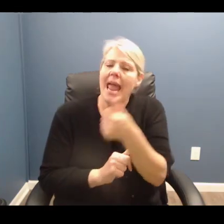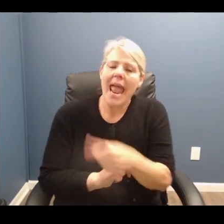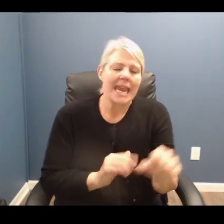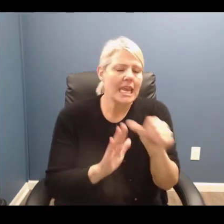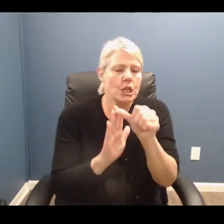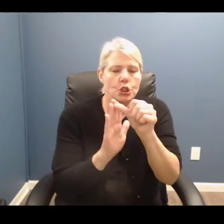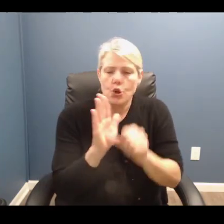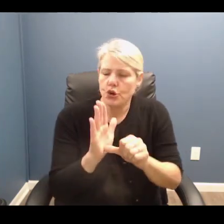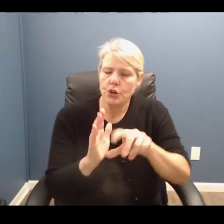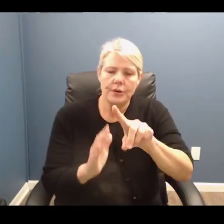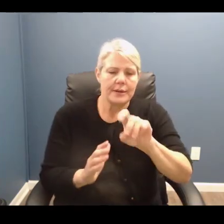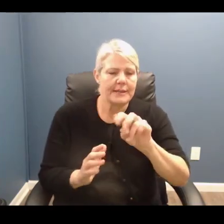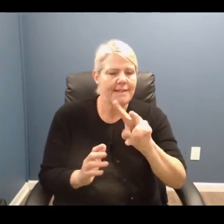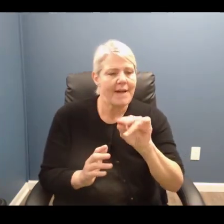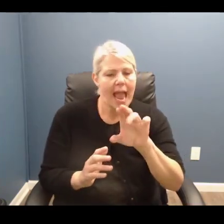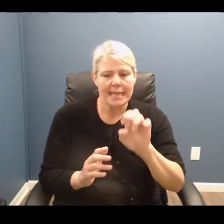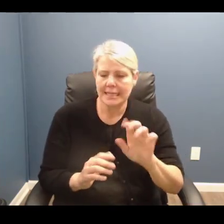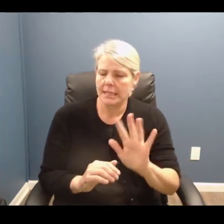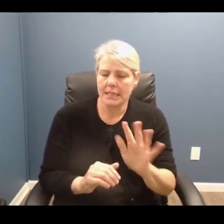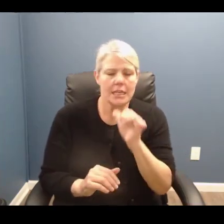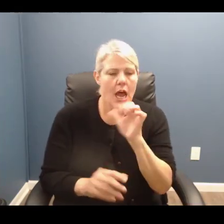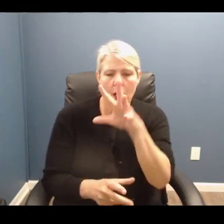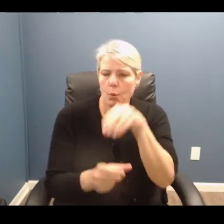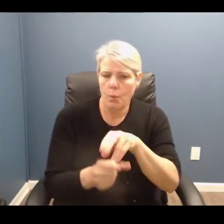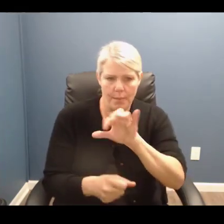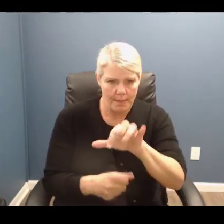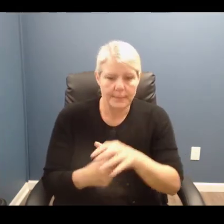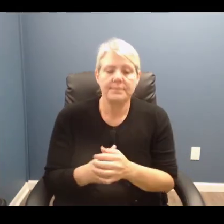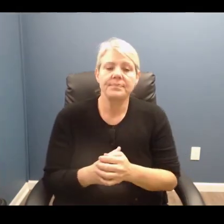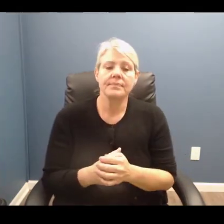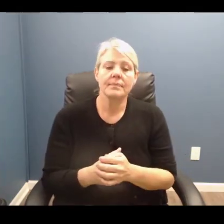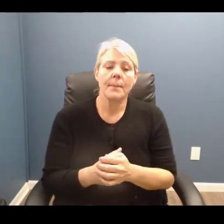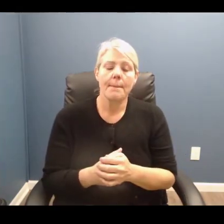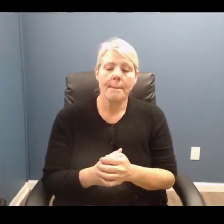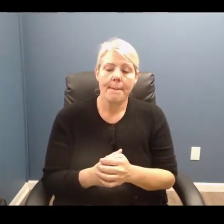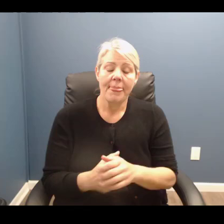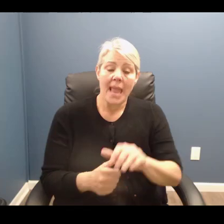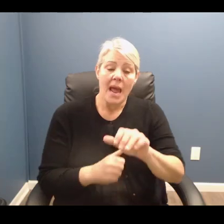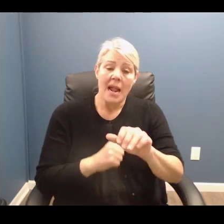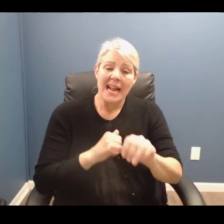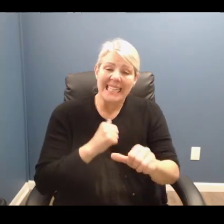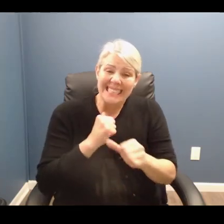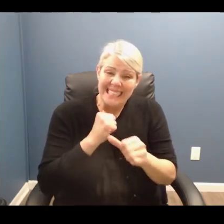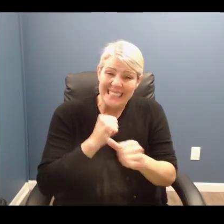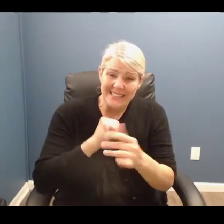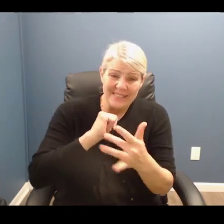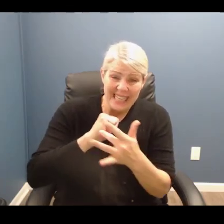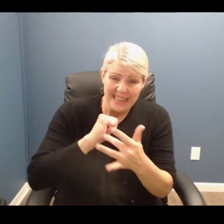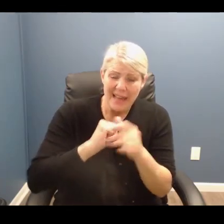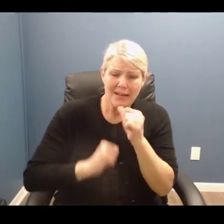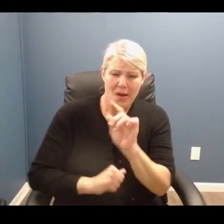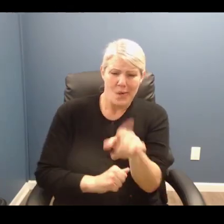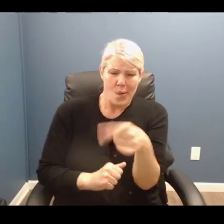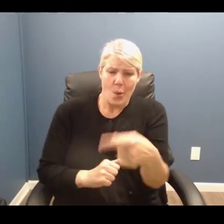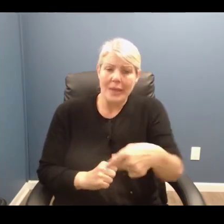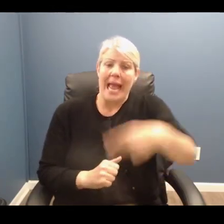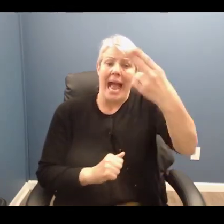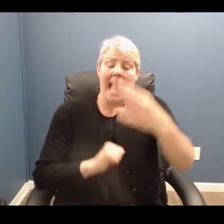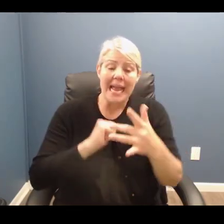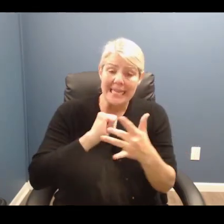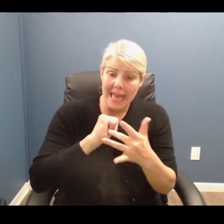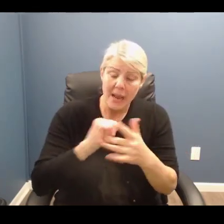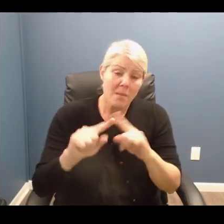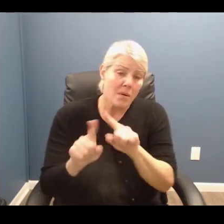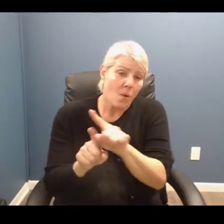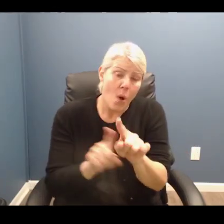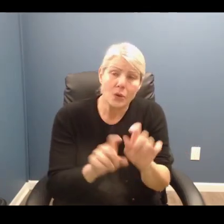surgically implanted or the replacement of such device. AT does not include only high-tech devices, but